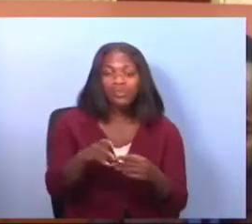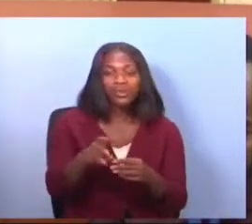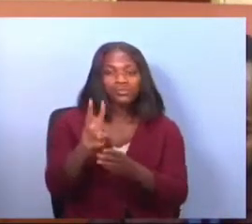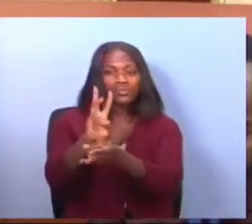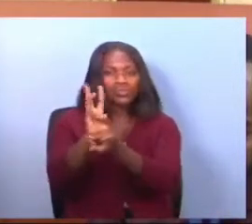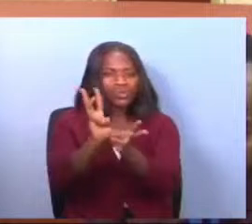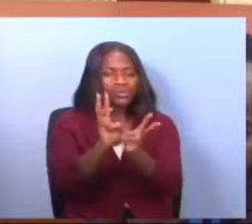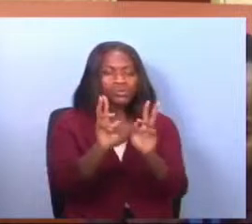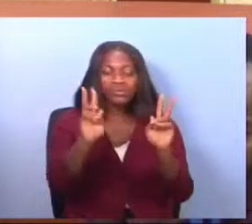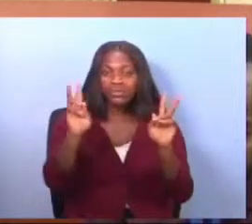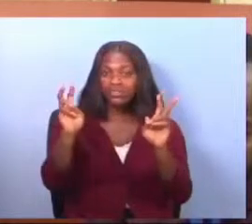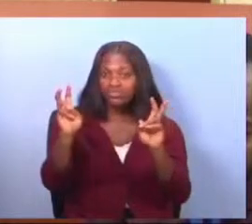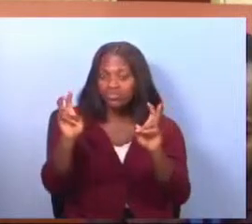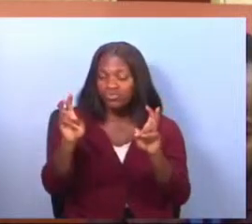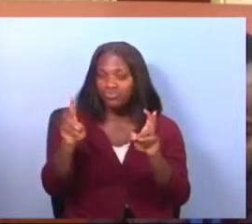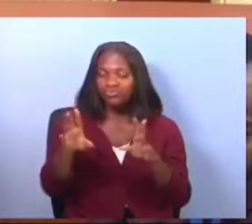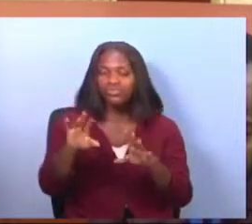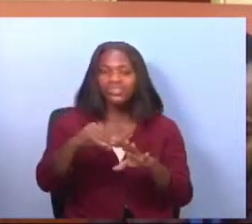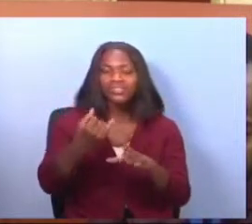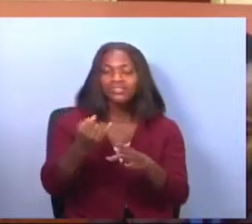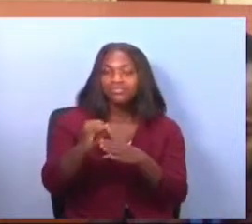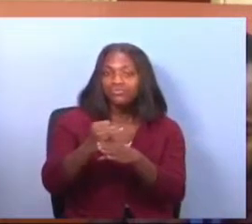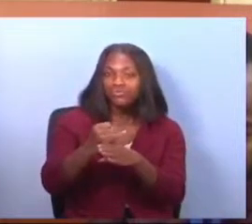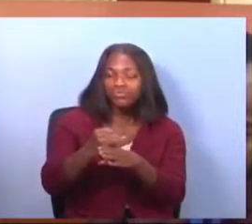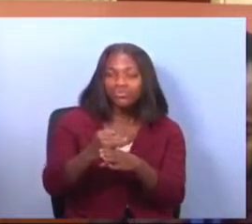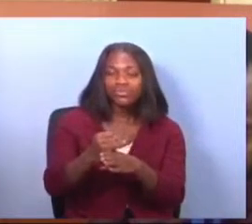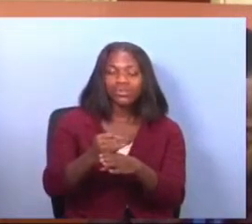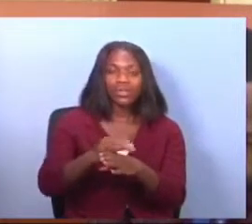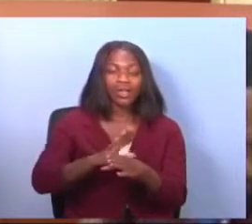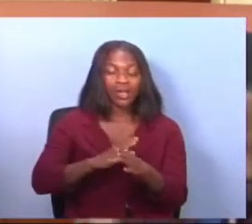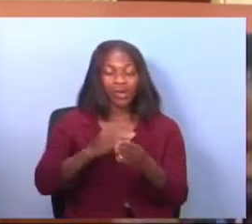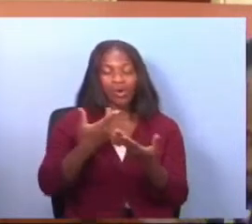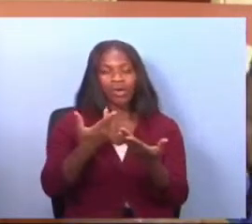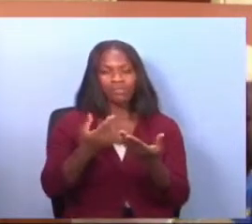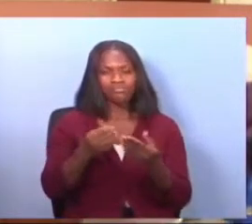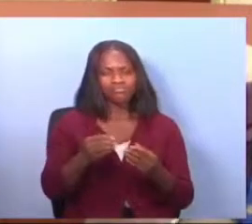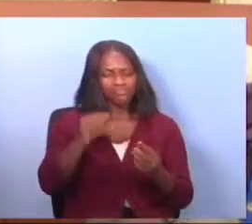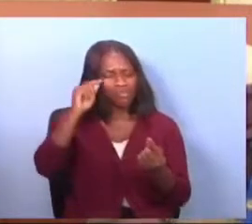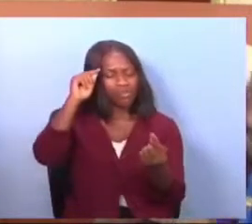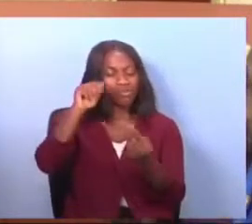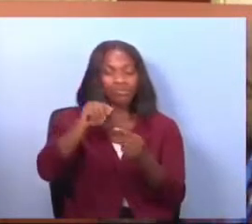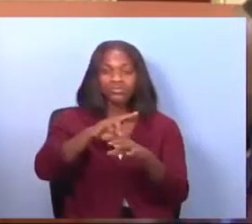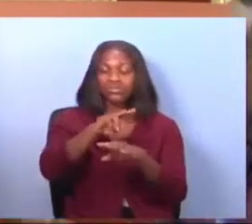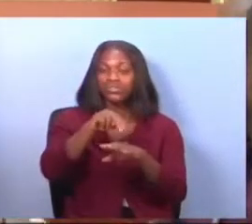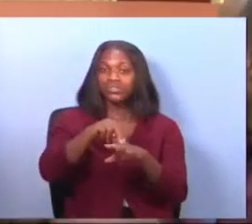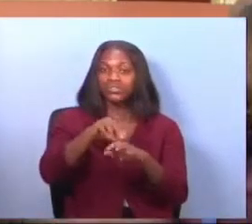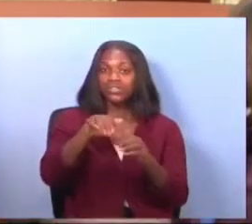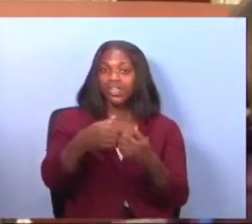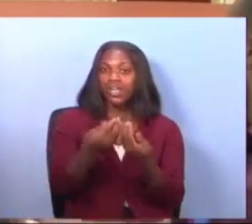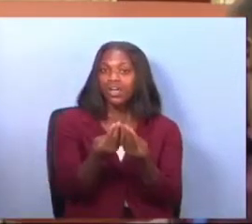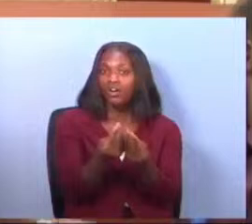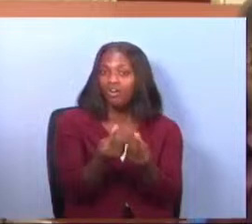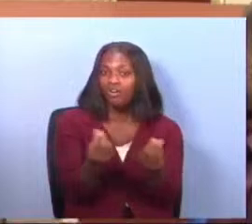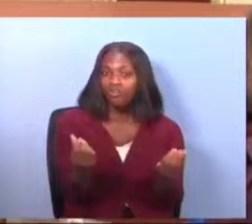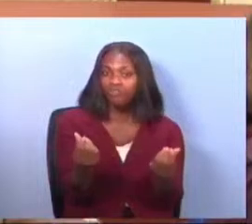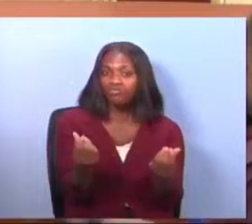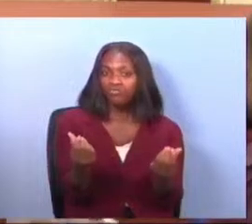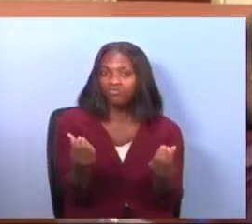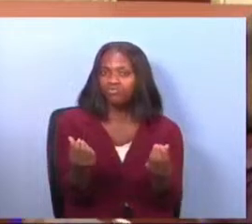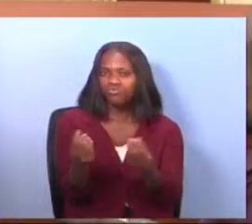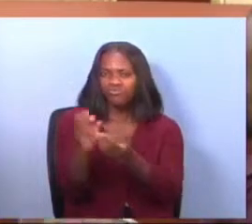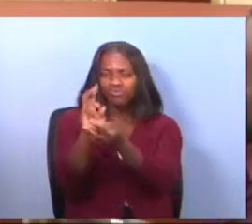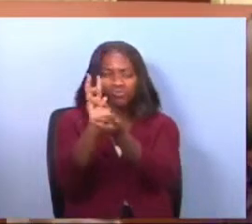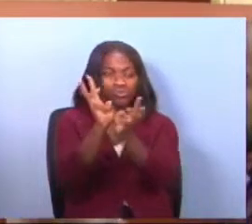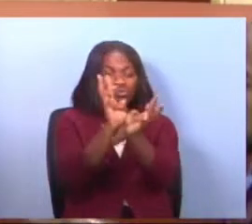to institutionalize the objectives of our nation in addressing this endangering phenomenon.